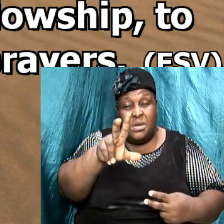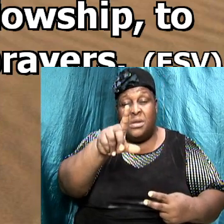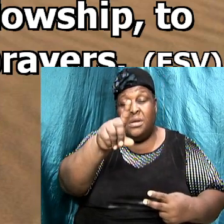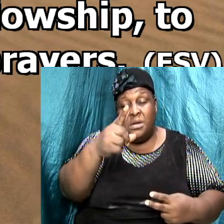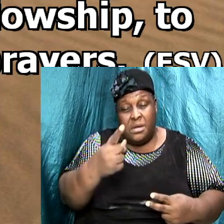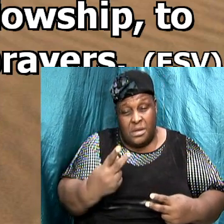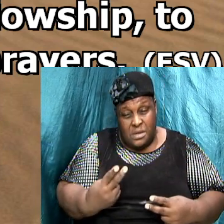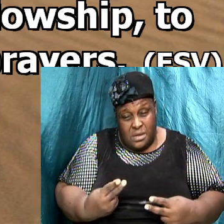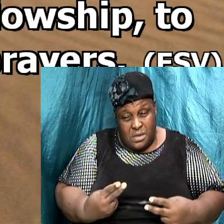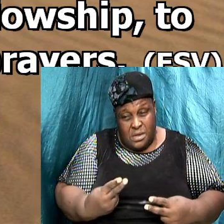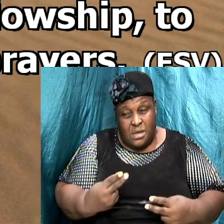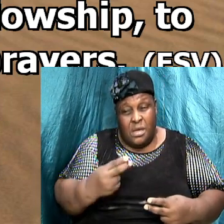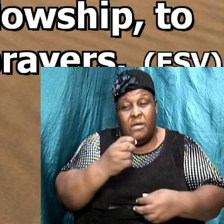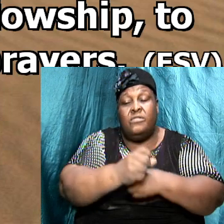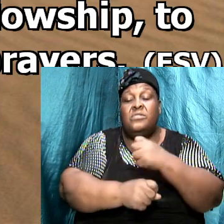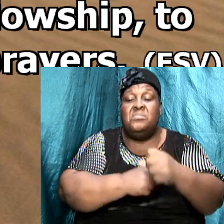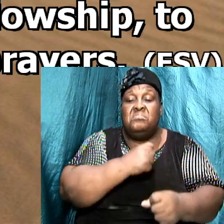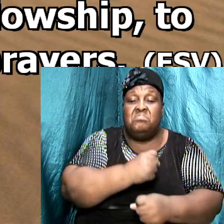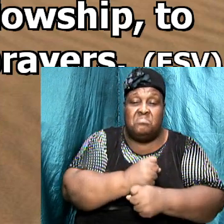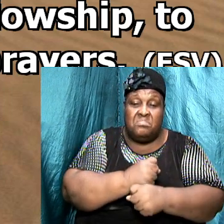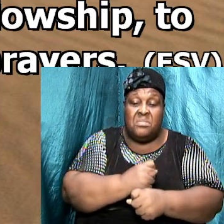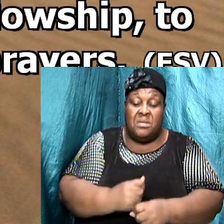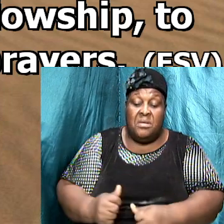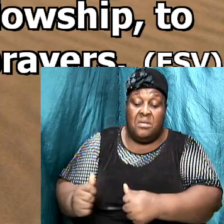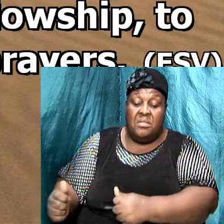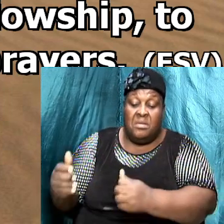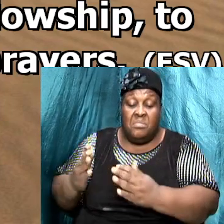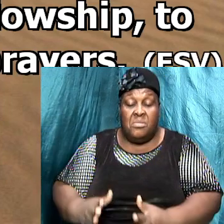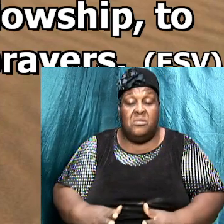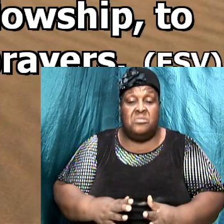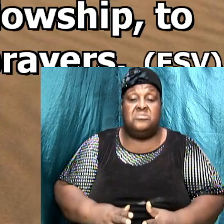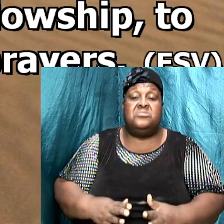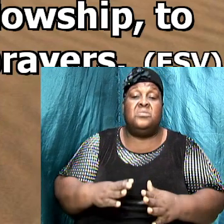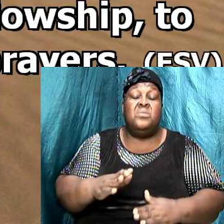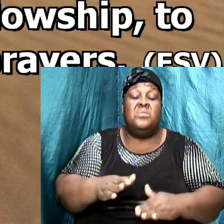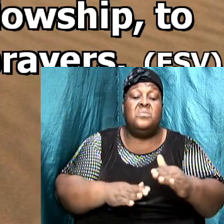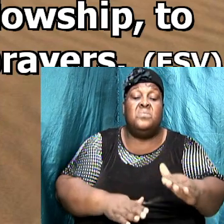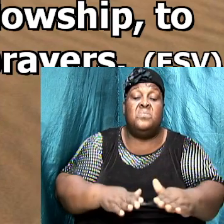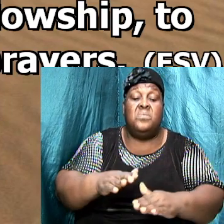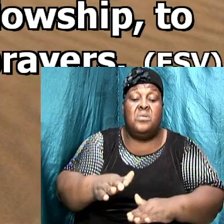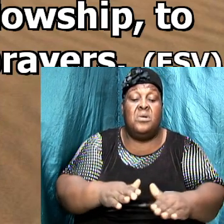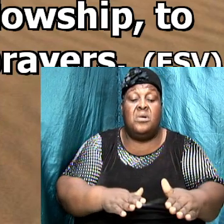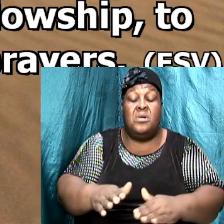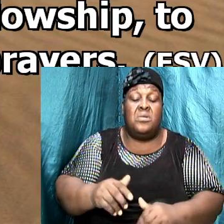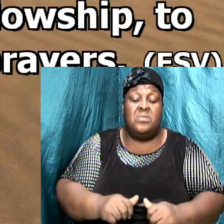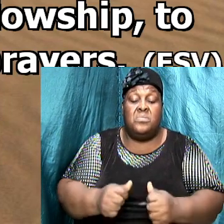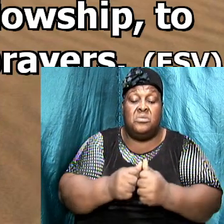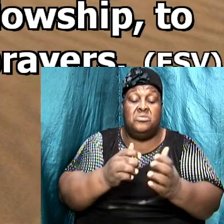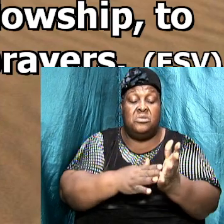3.5 years, these men walked with him. He taught them.